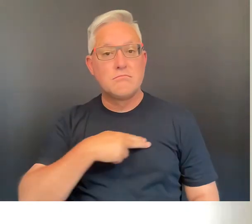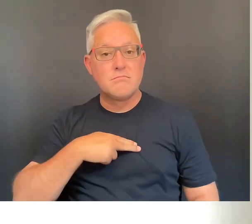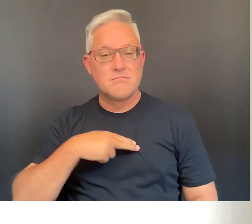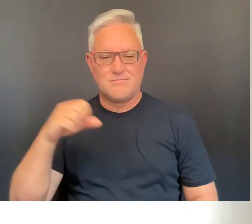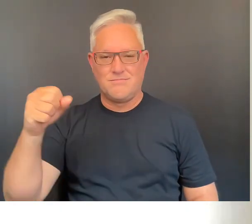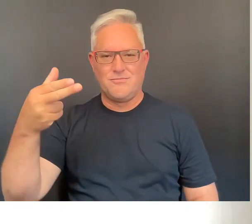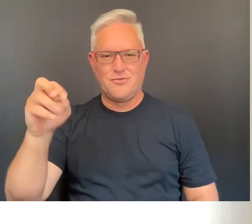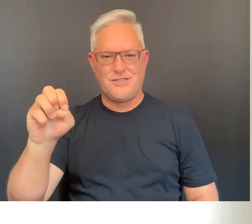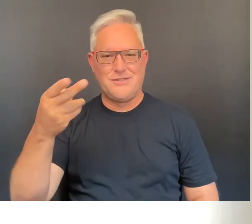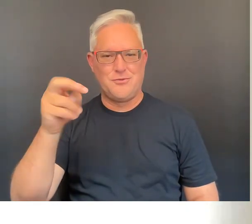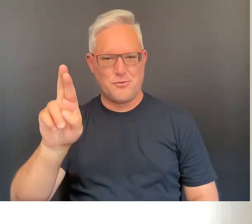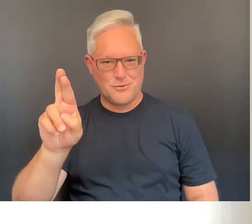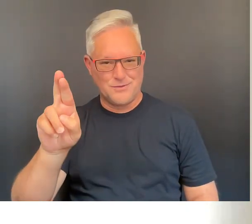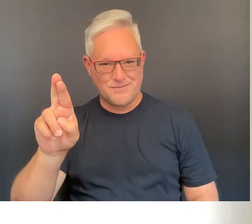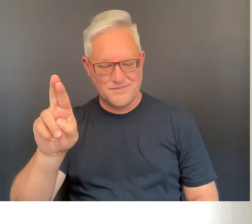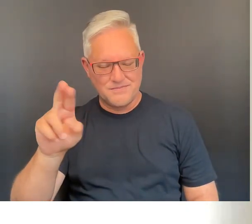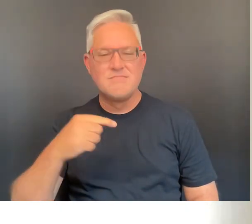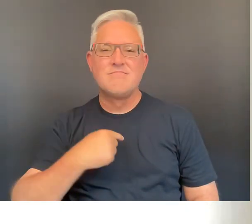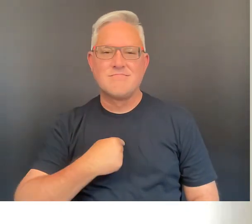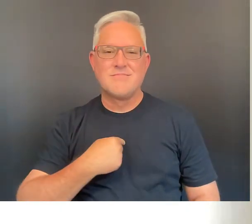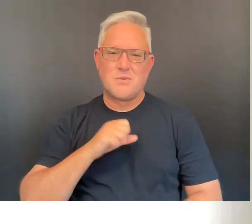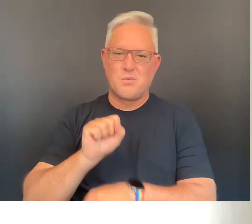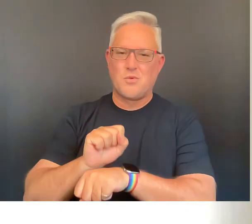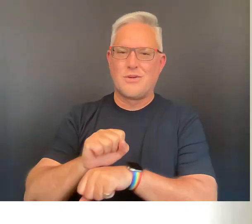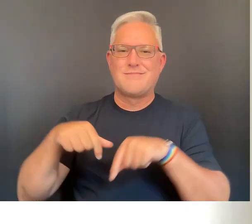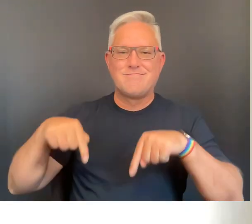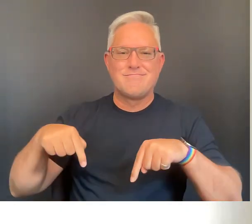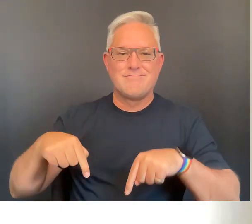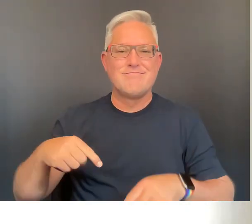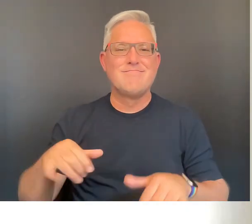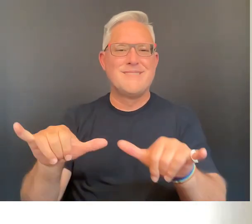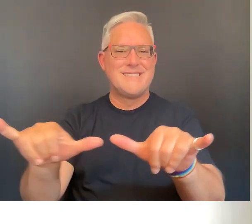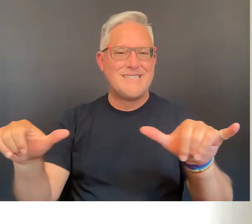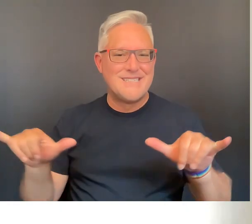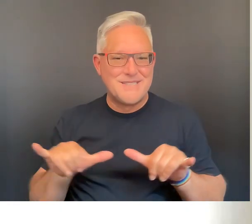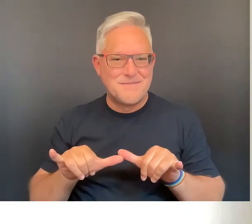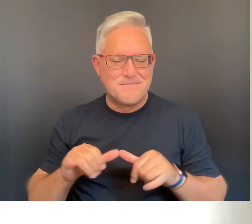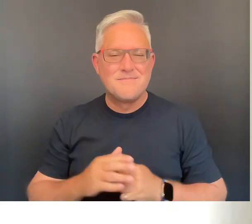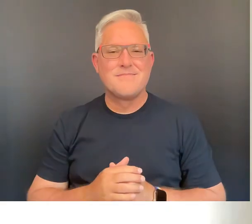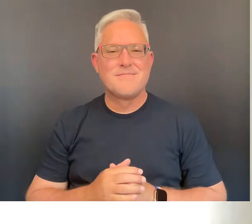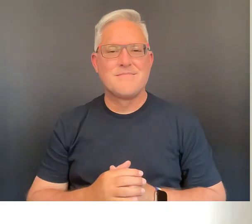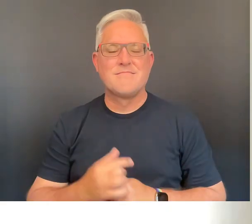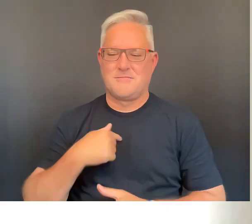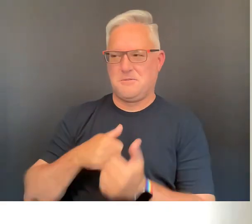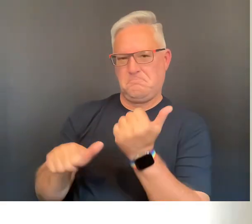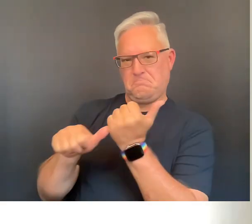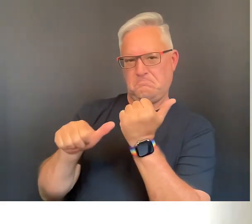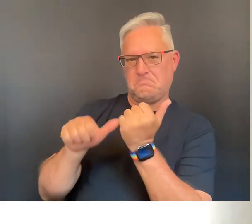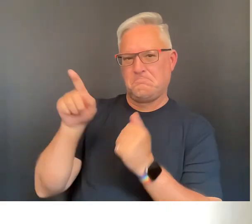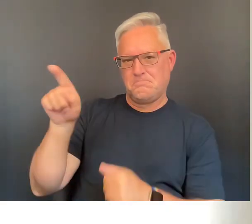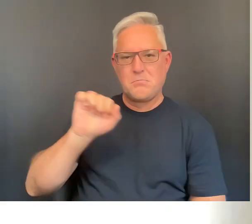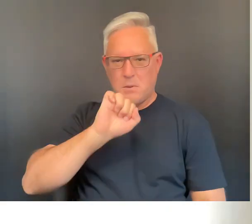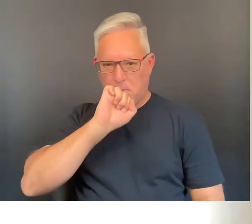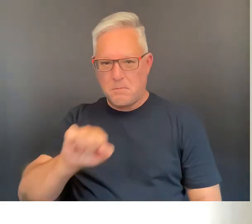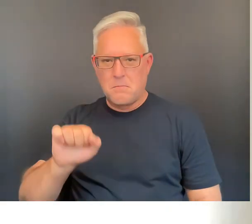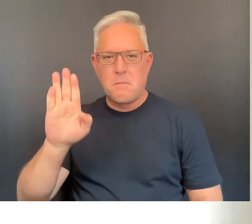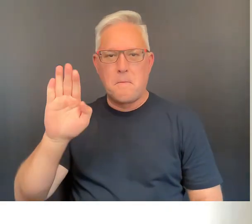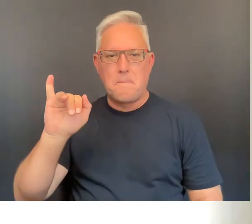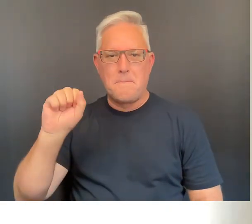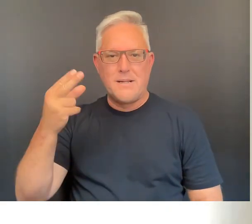her pronouns. I am one of the synod staff. I am one of the assistants to the